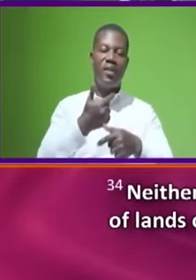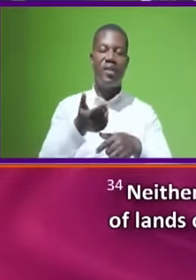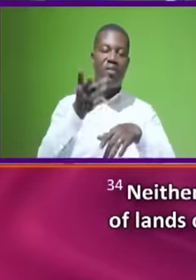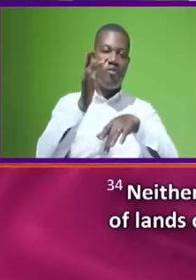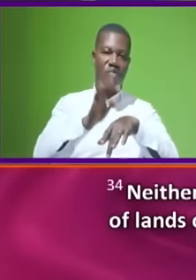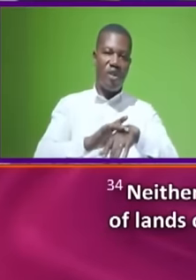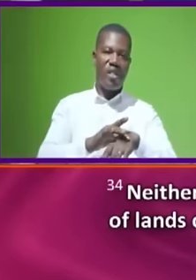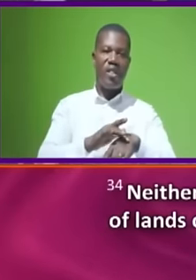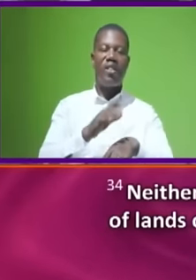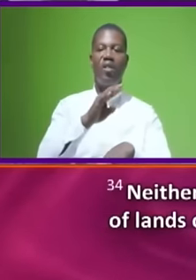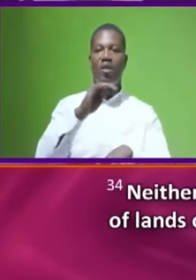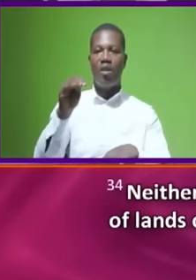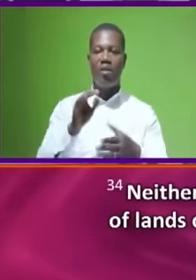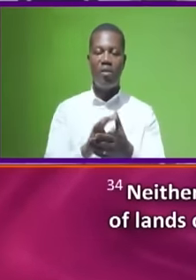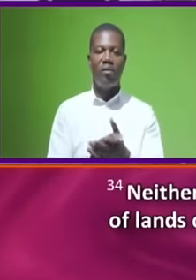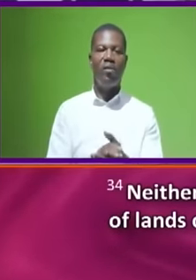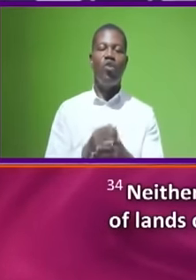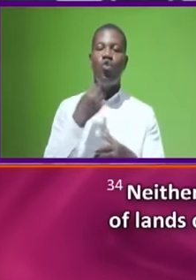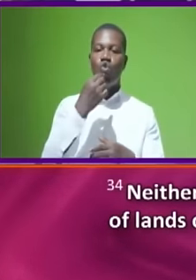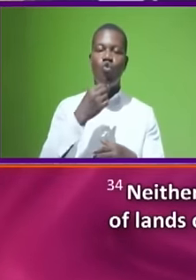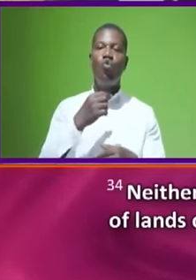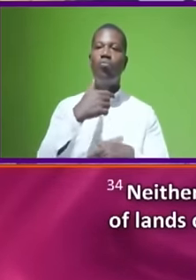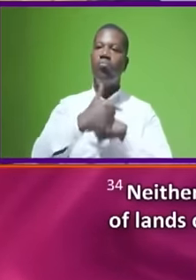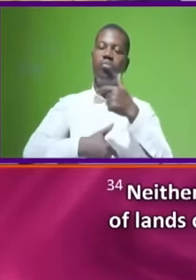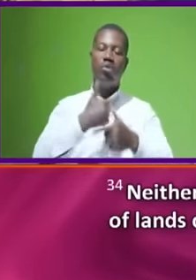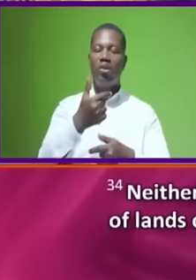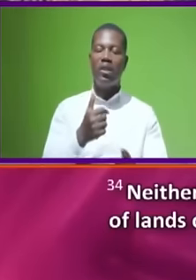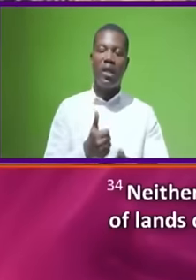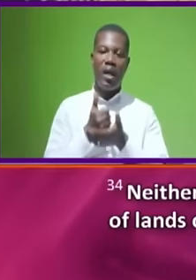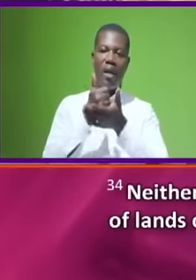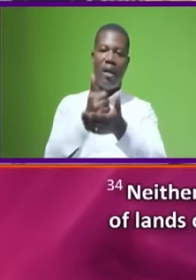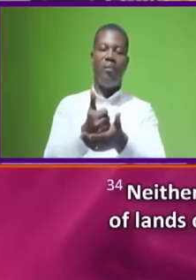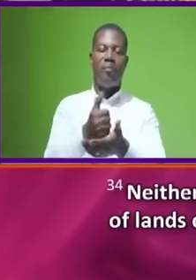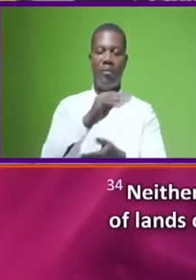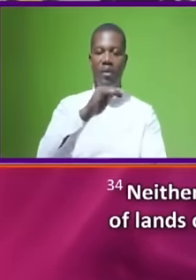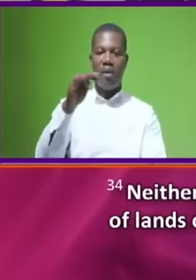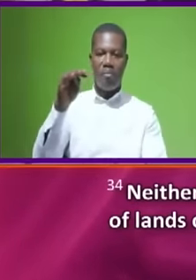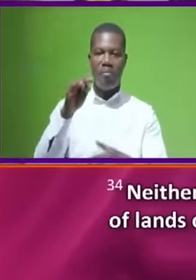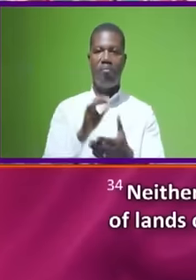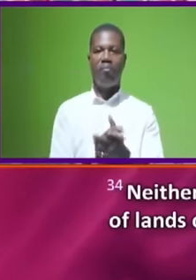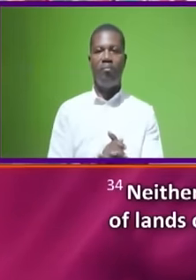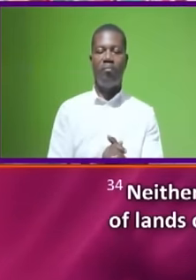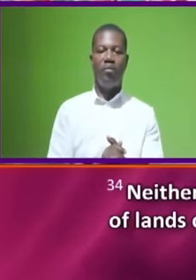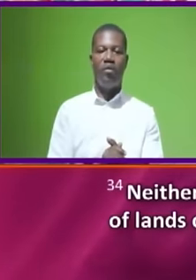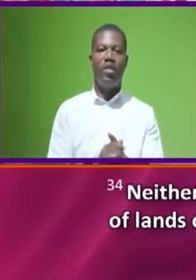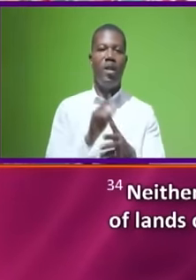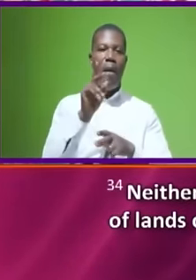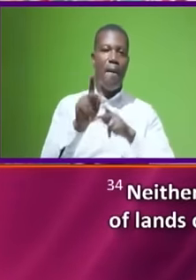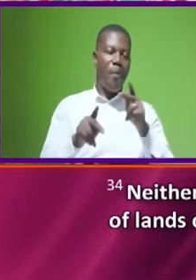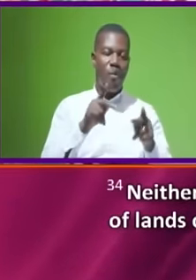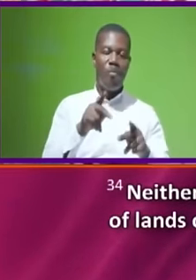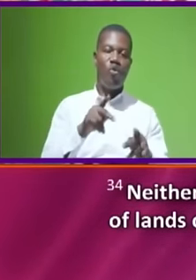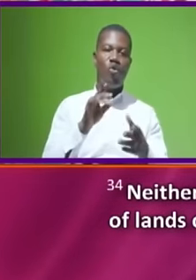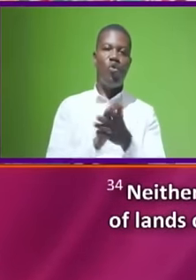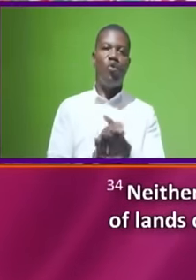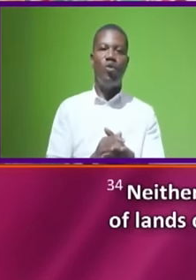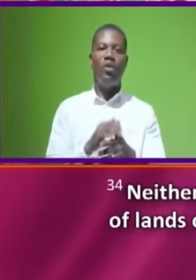that received the grace. Those that the grace worked miracles in their lives. And